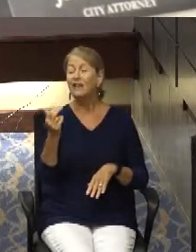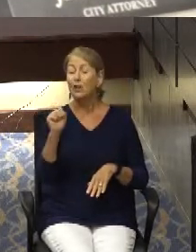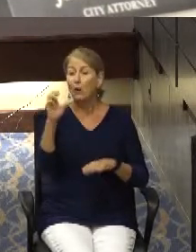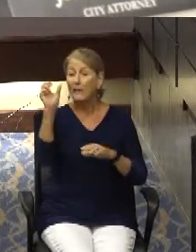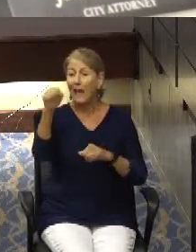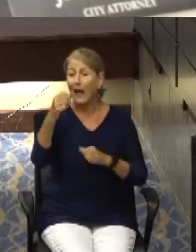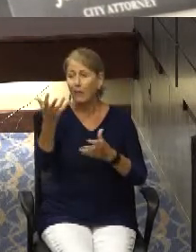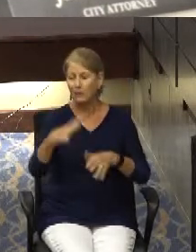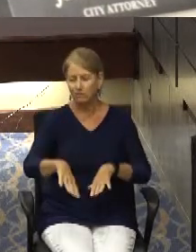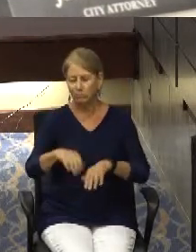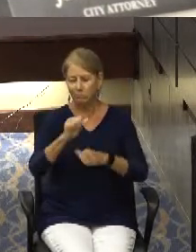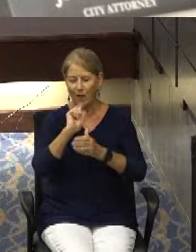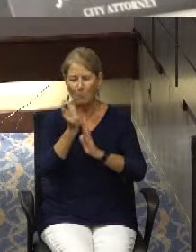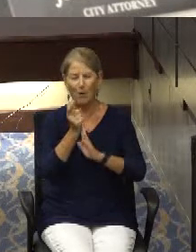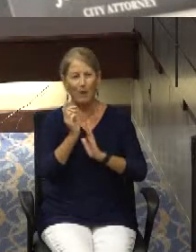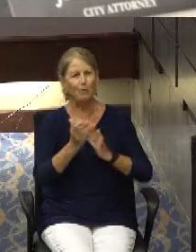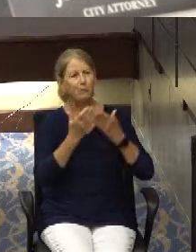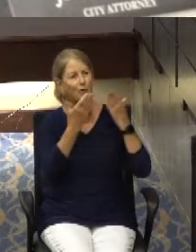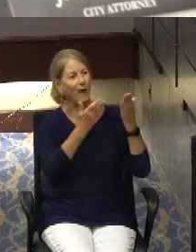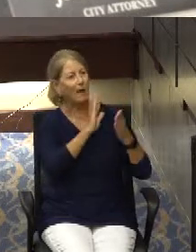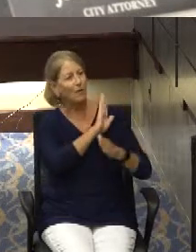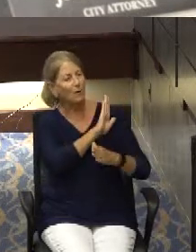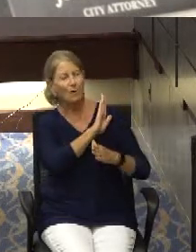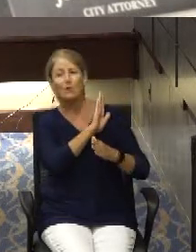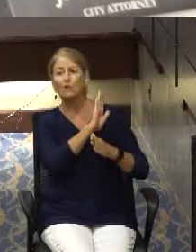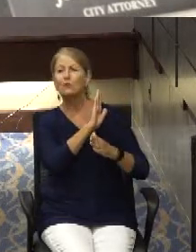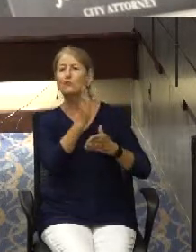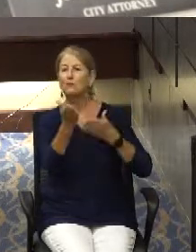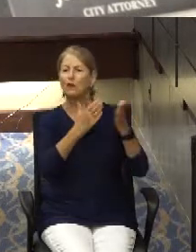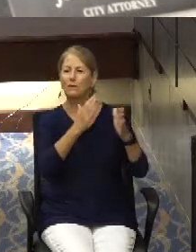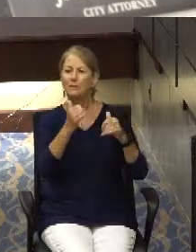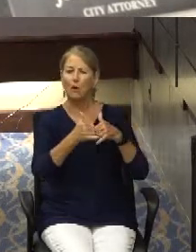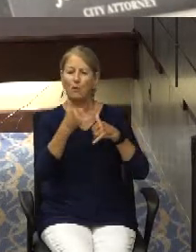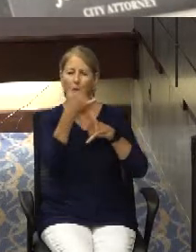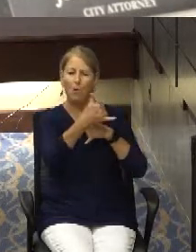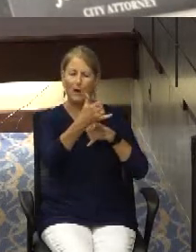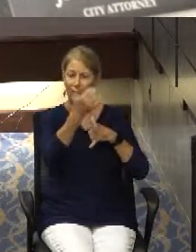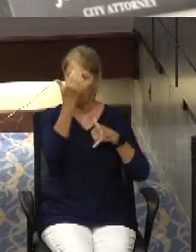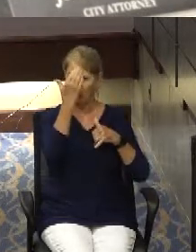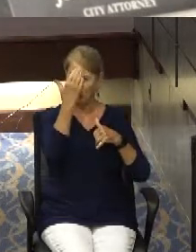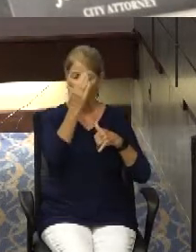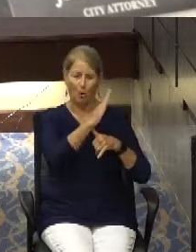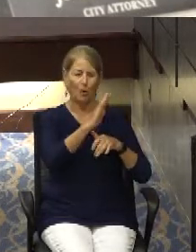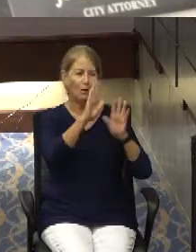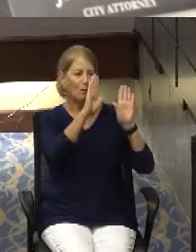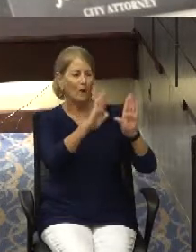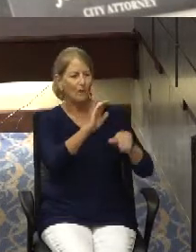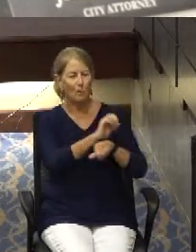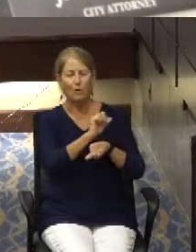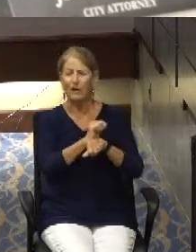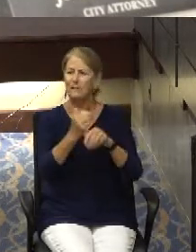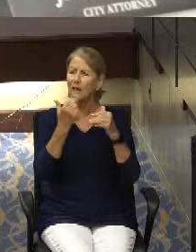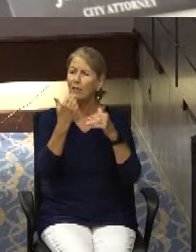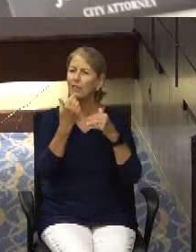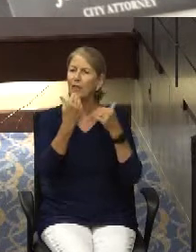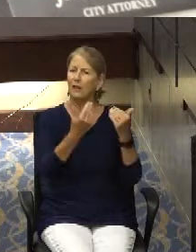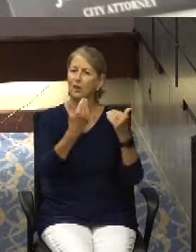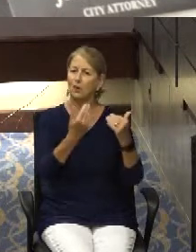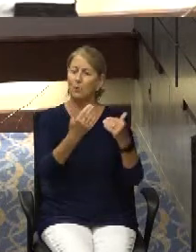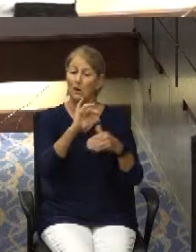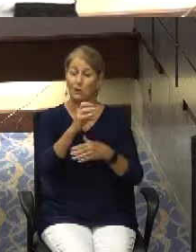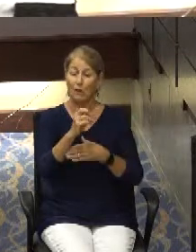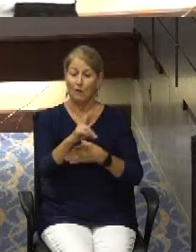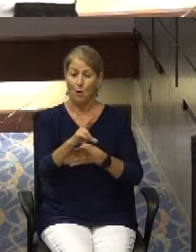wanted to take a moment and provide her her service award and acknowledge her great work, and give y'all a moment to say thanks as well. Jennifer, we